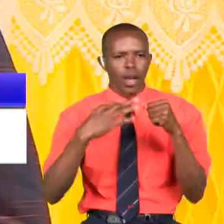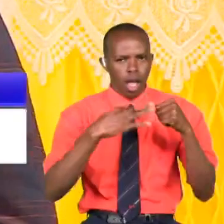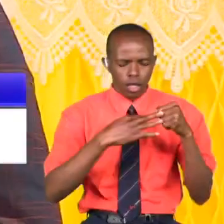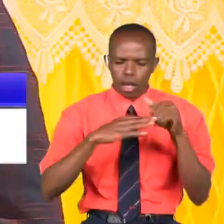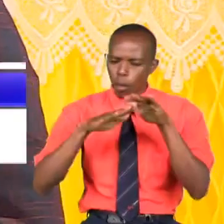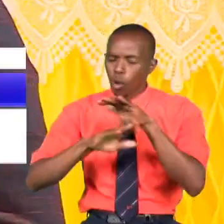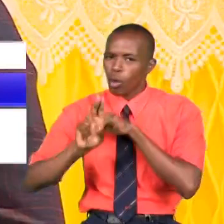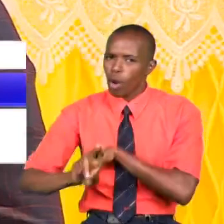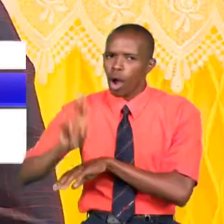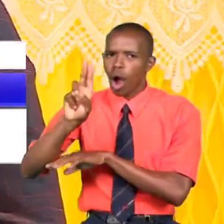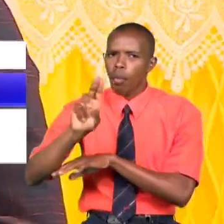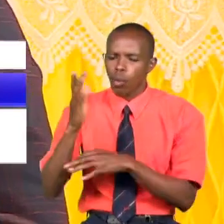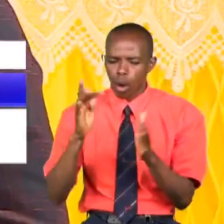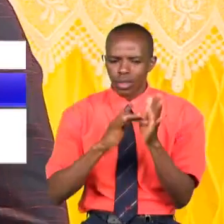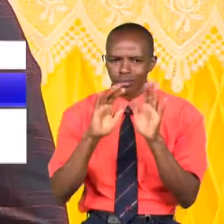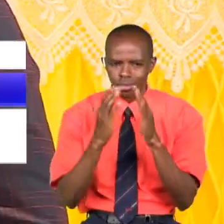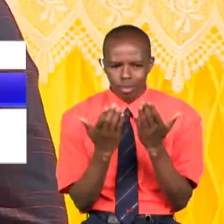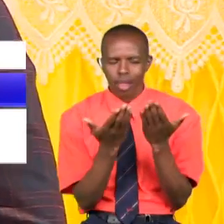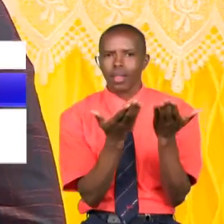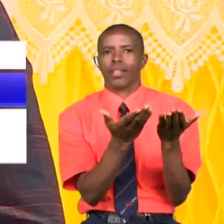Bottom-up iko katika Biblia.